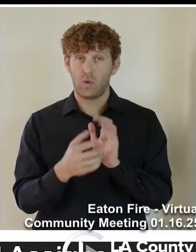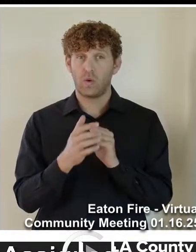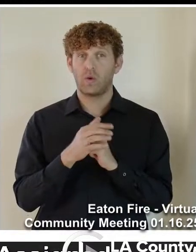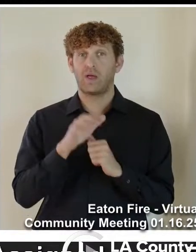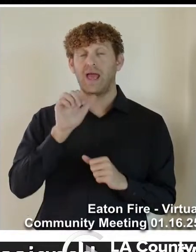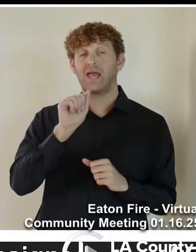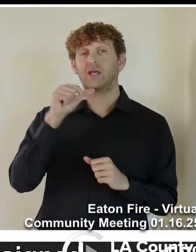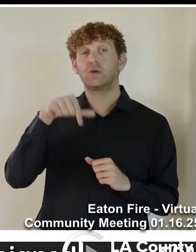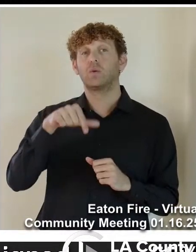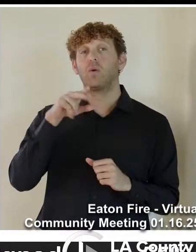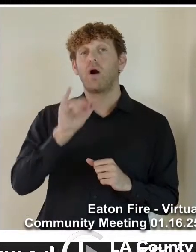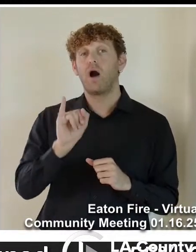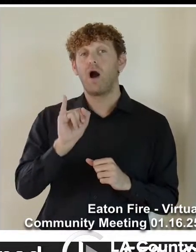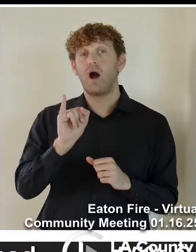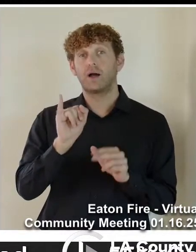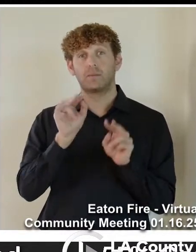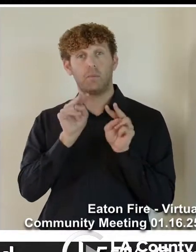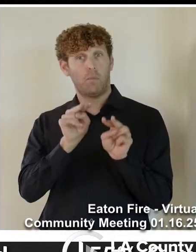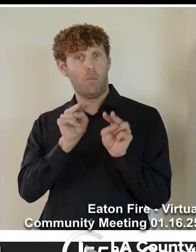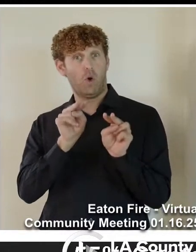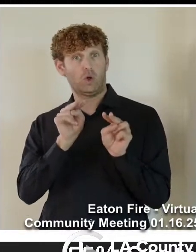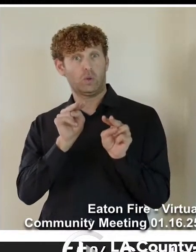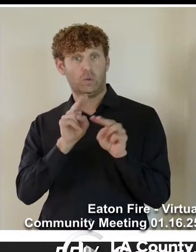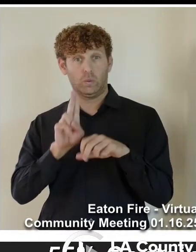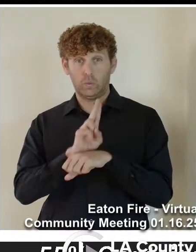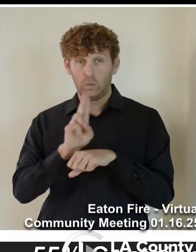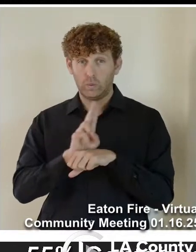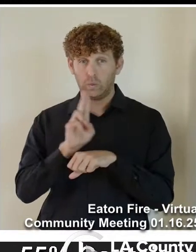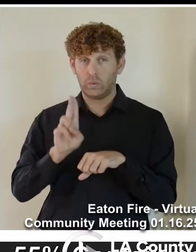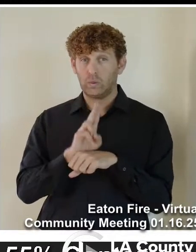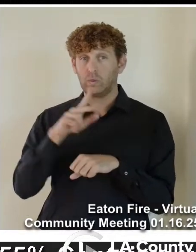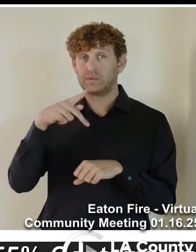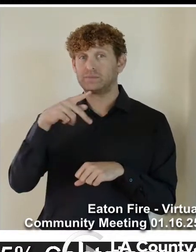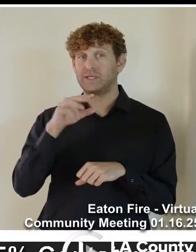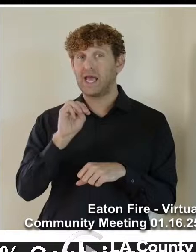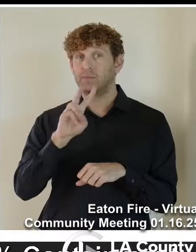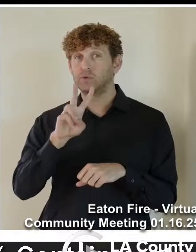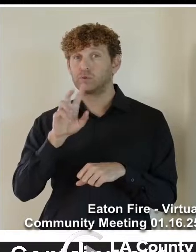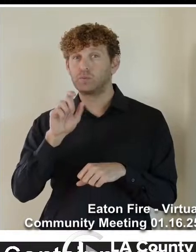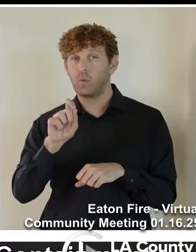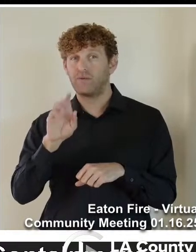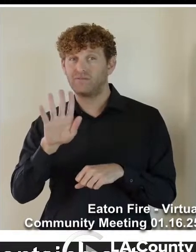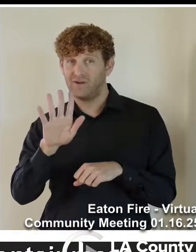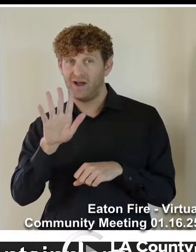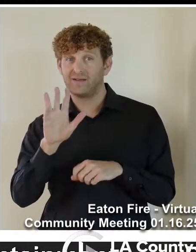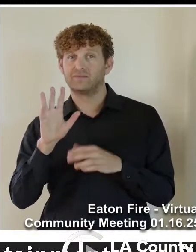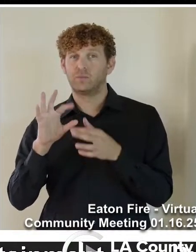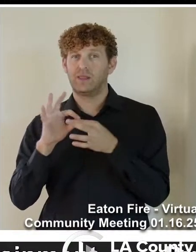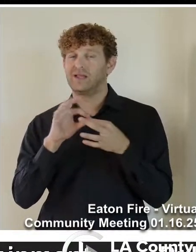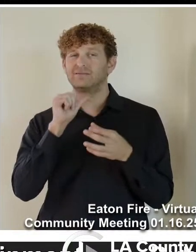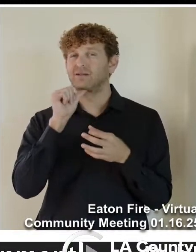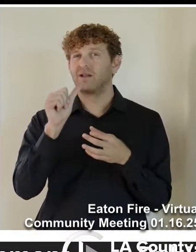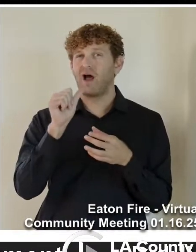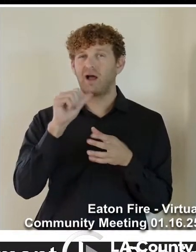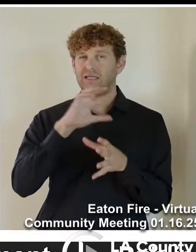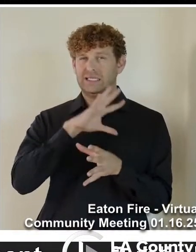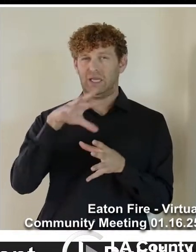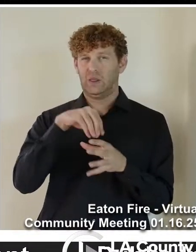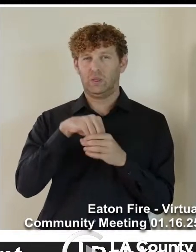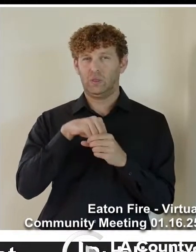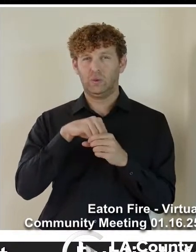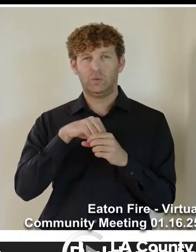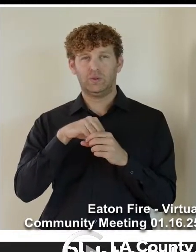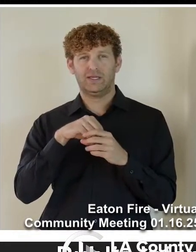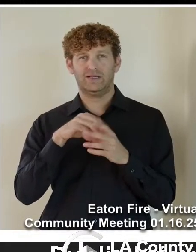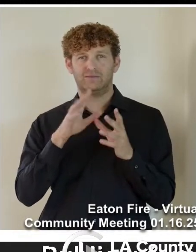monitors that we use on the AirNow system are PM 2.5 related. They do not incorporate the volatile organic compounds. That is part of